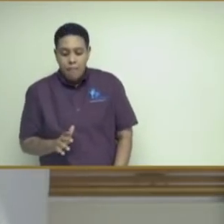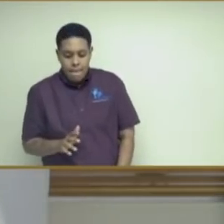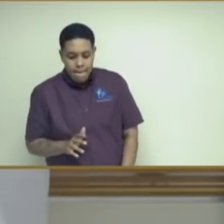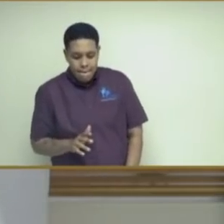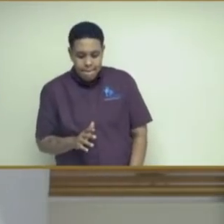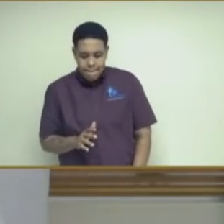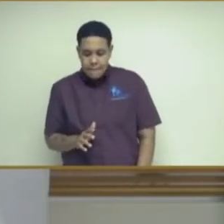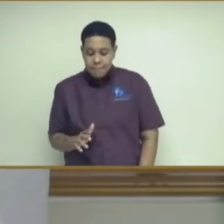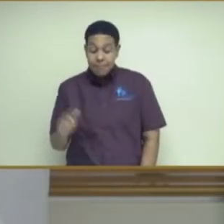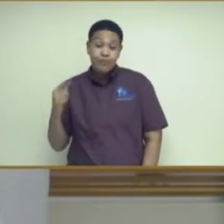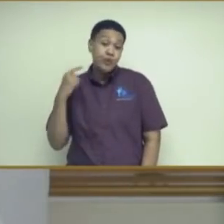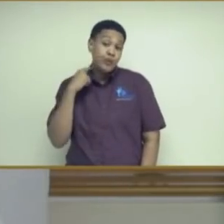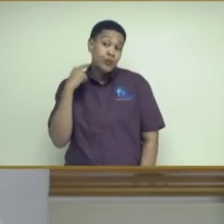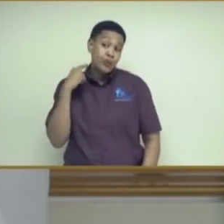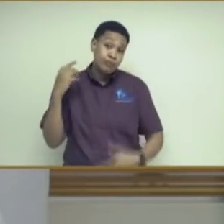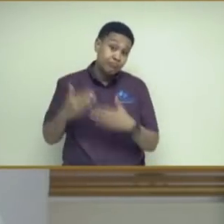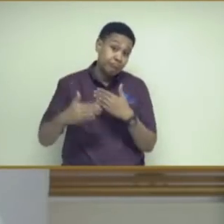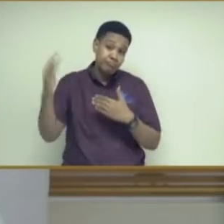as of June